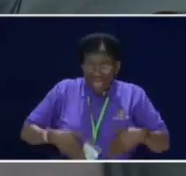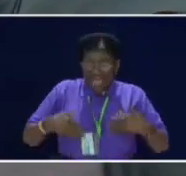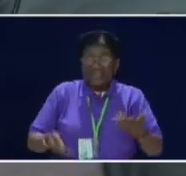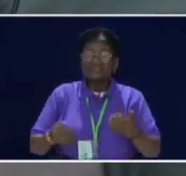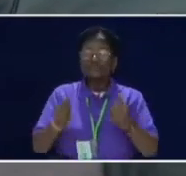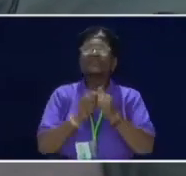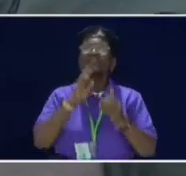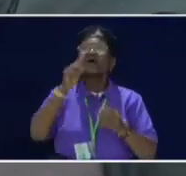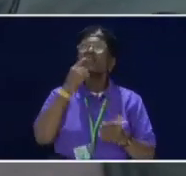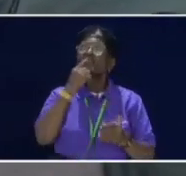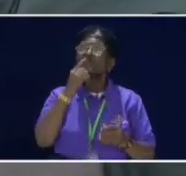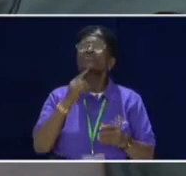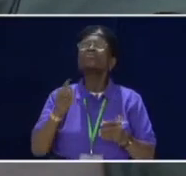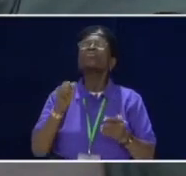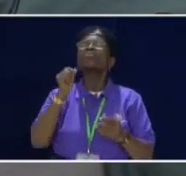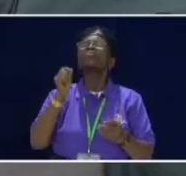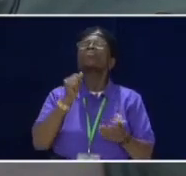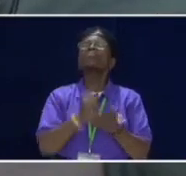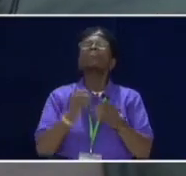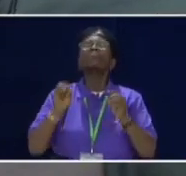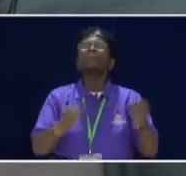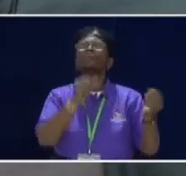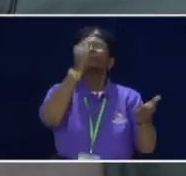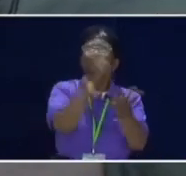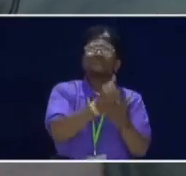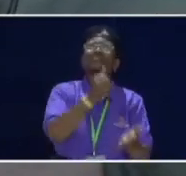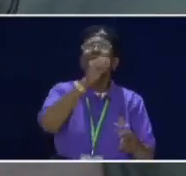put a seal on it in the mighty name of Jesus.